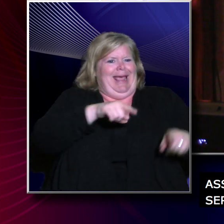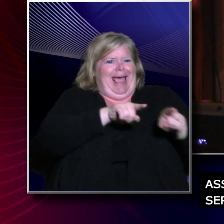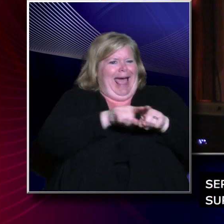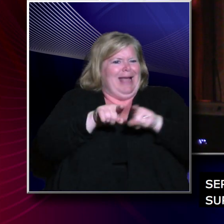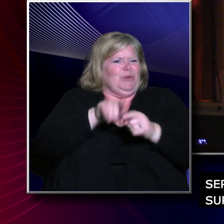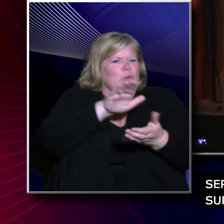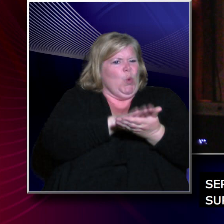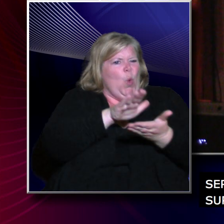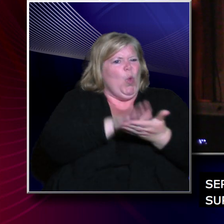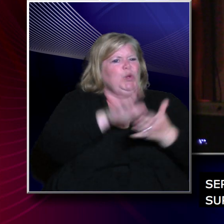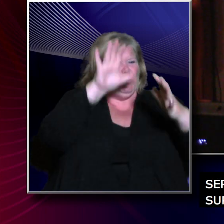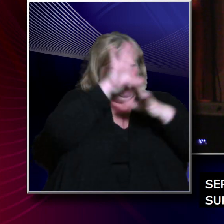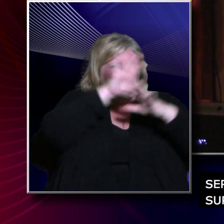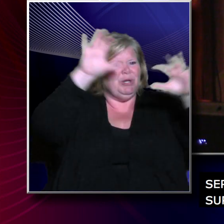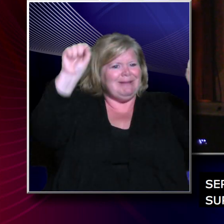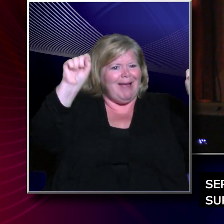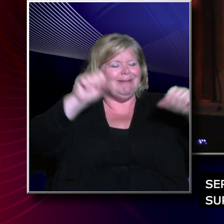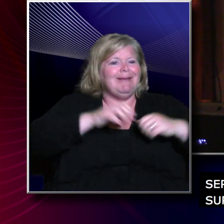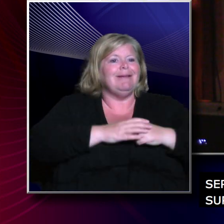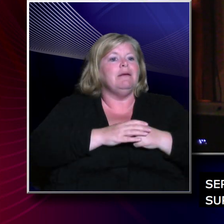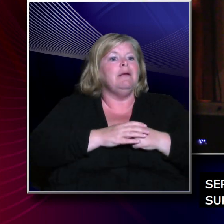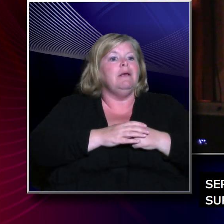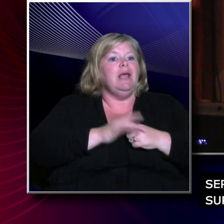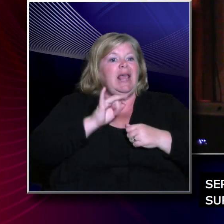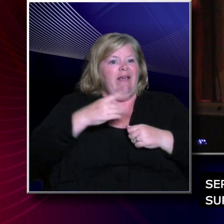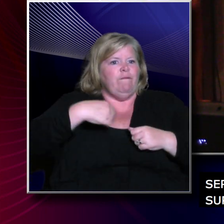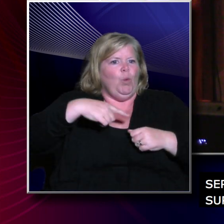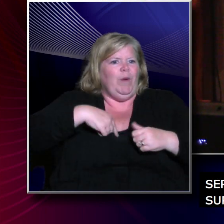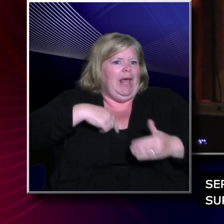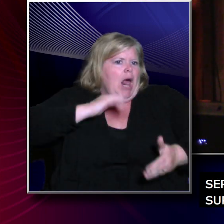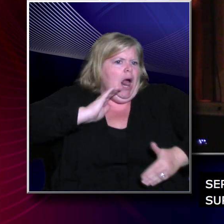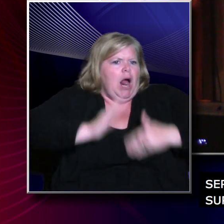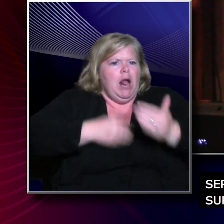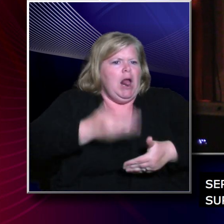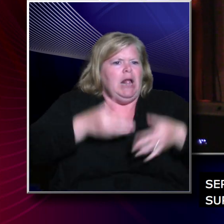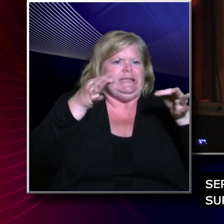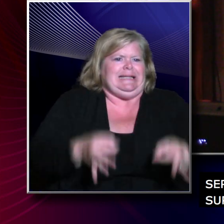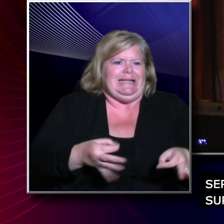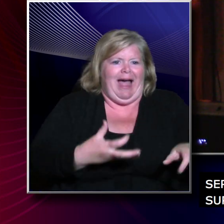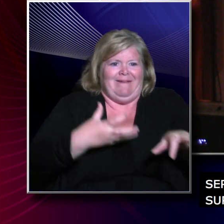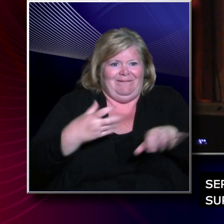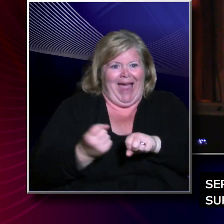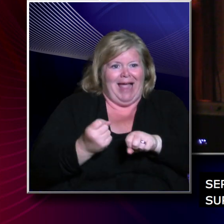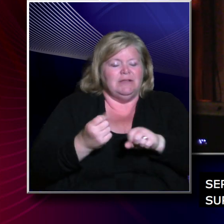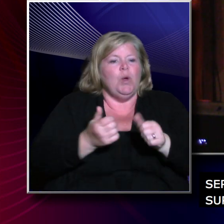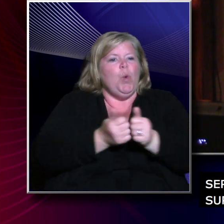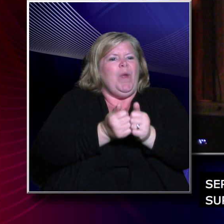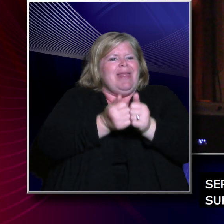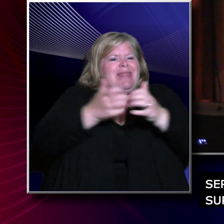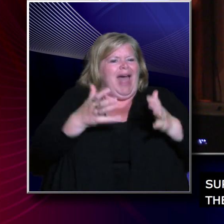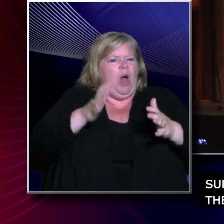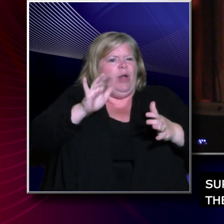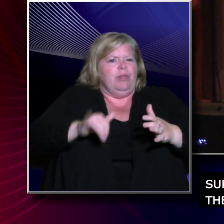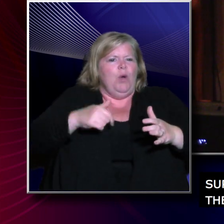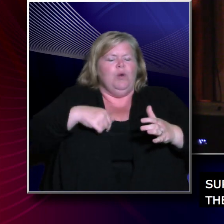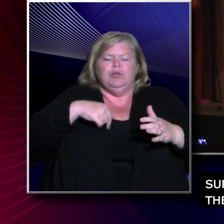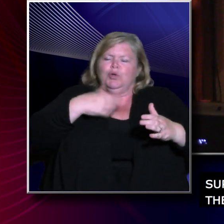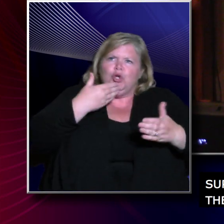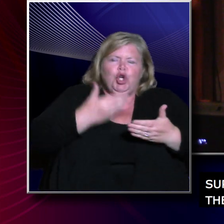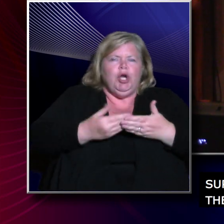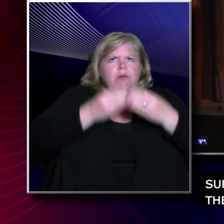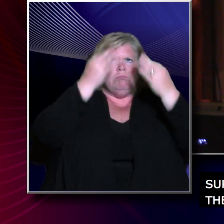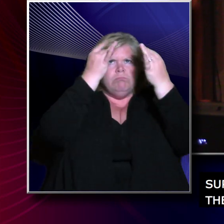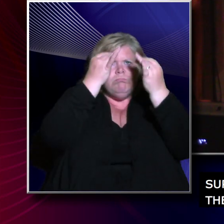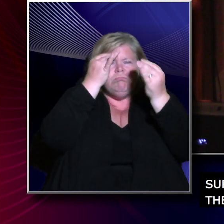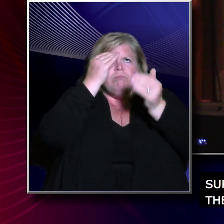superintendent, if we move too quickly on this without the due deliberation